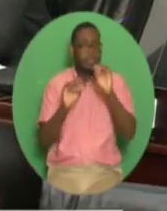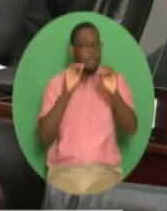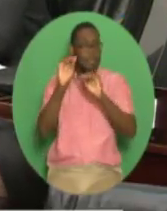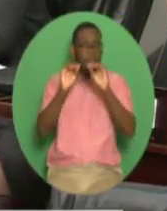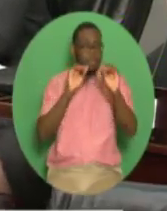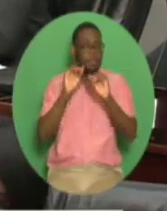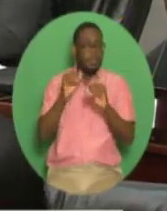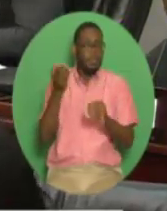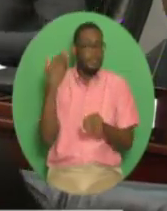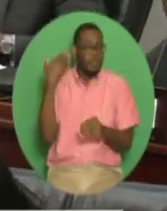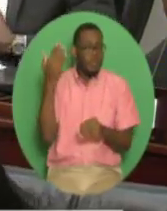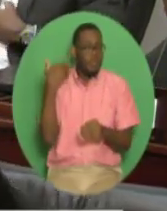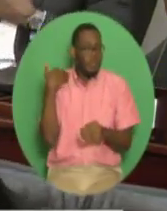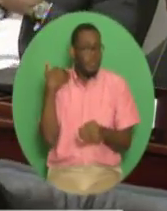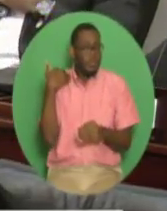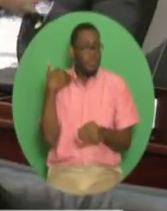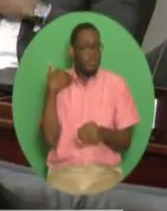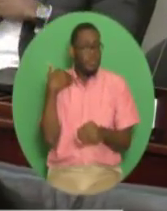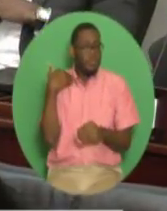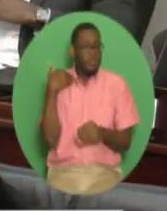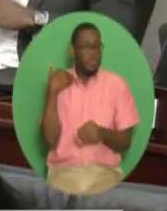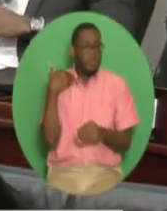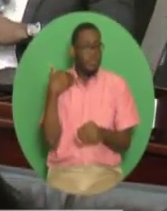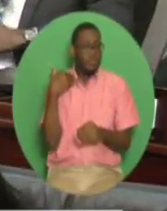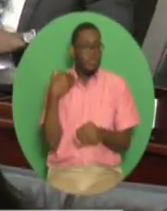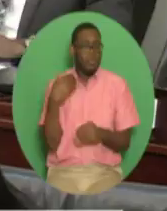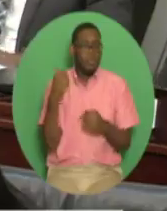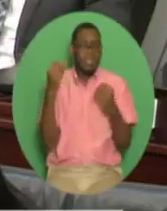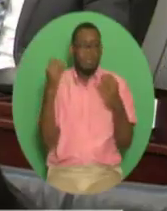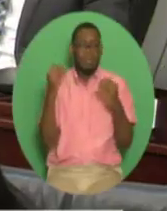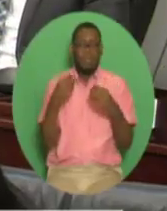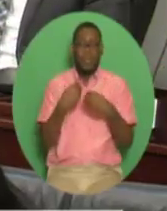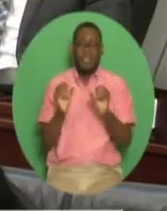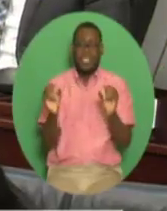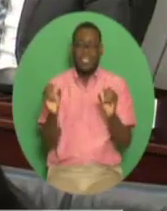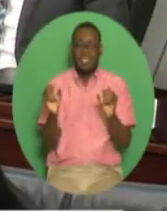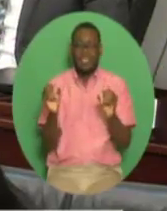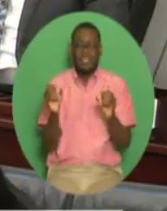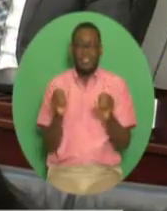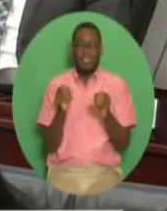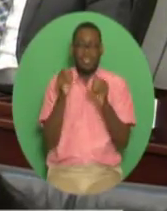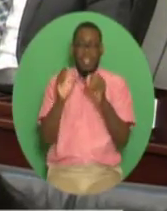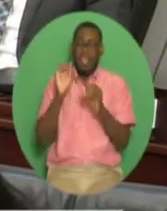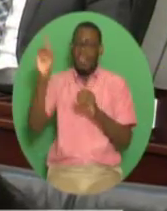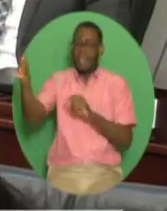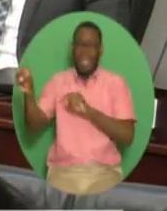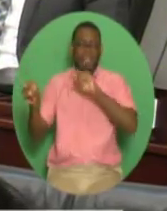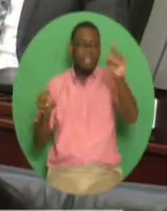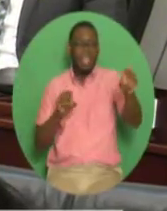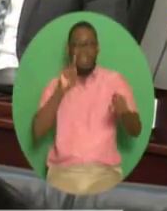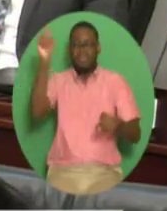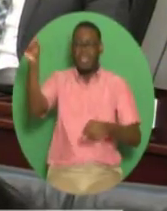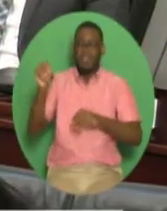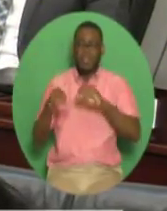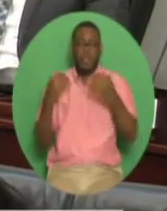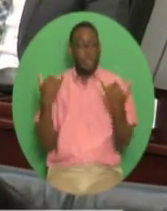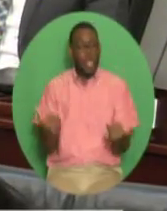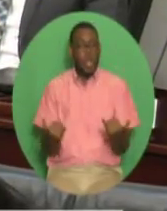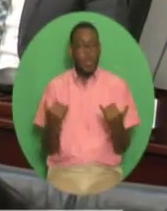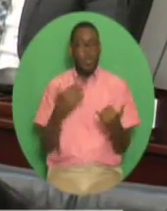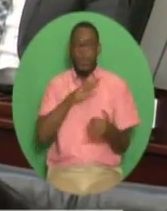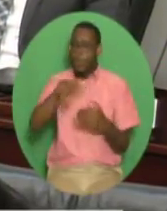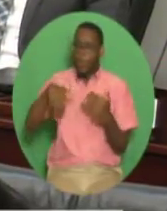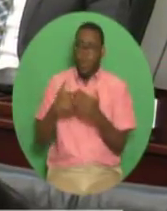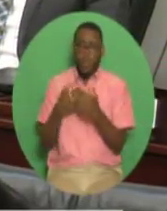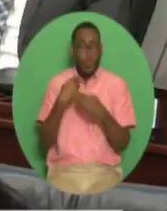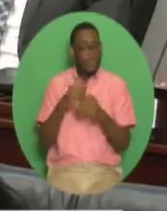this, we had several offices strewn all over the place. Now, with all those